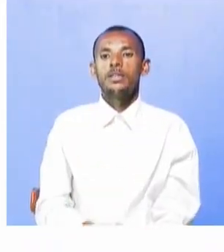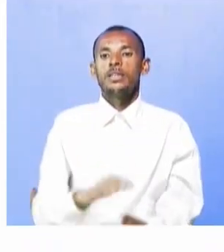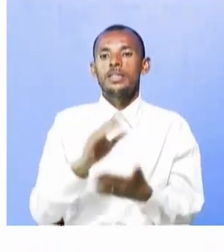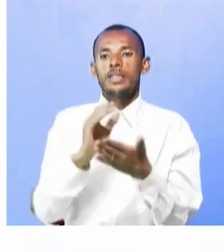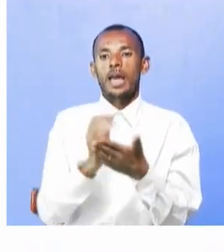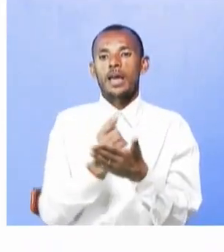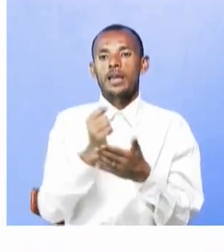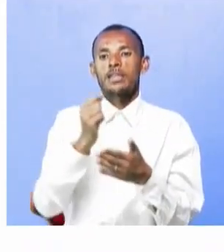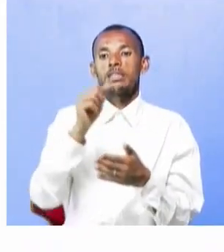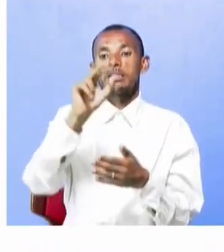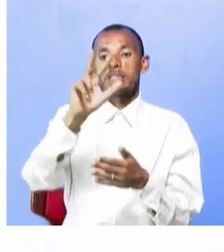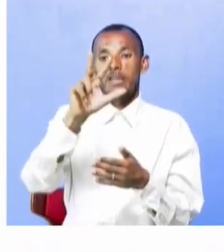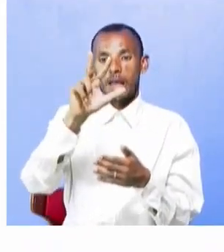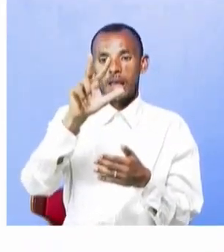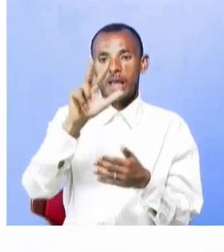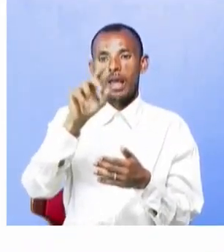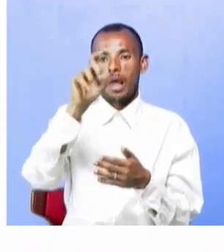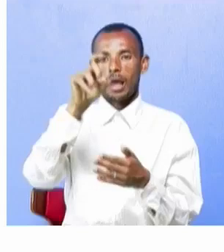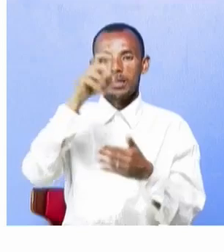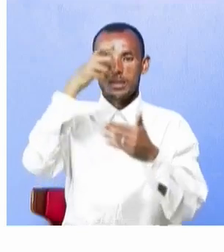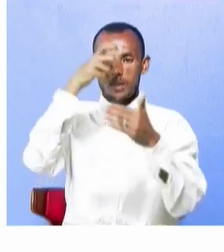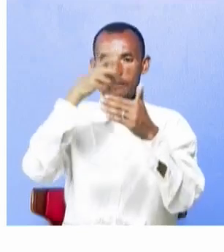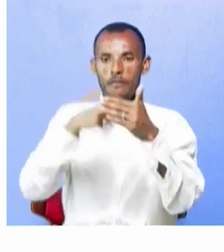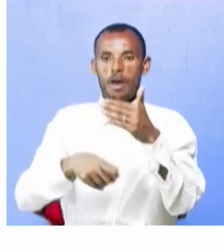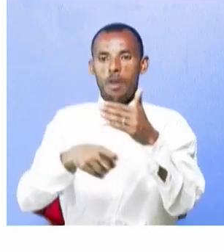3 x values.